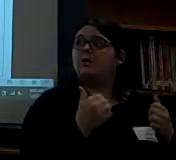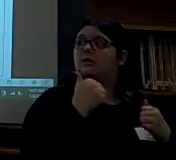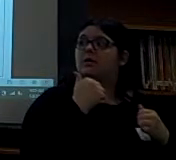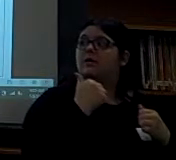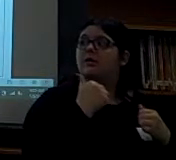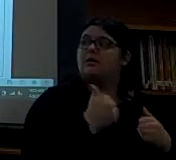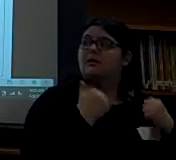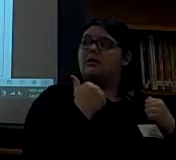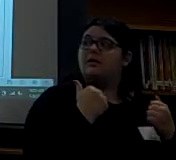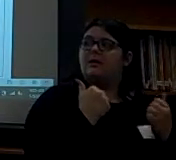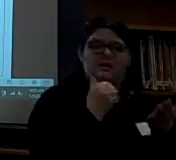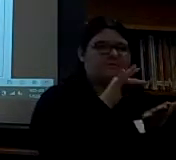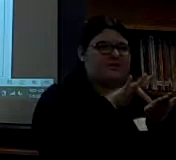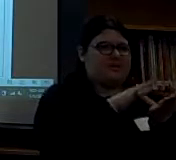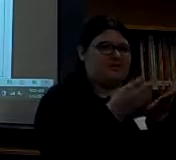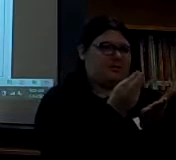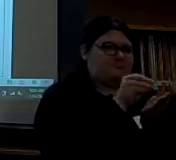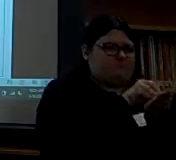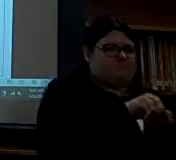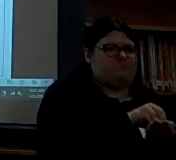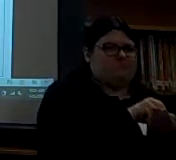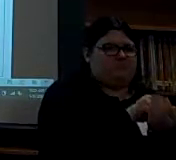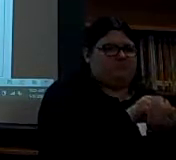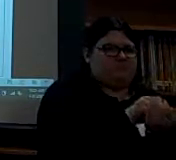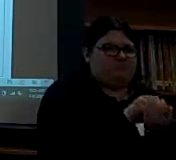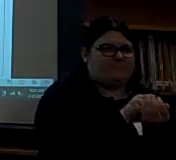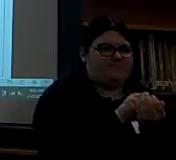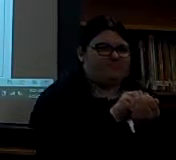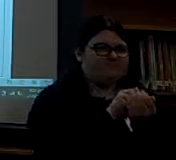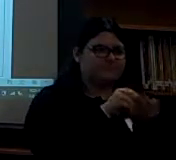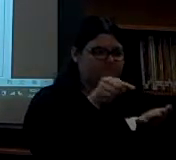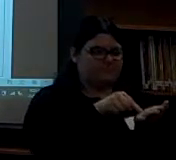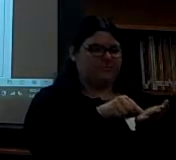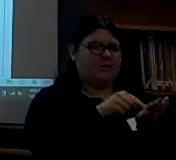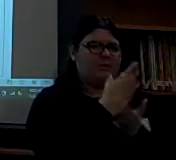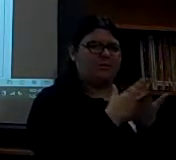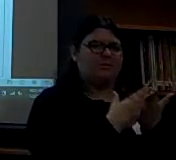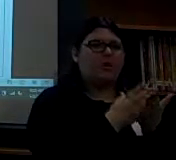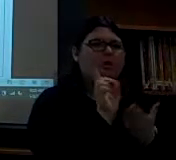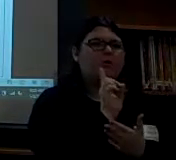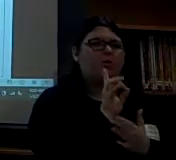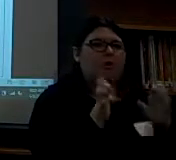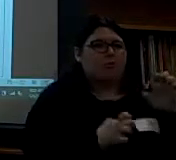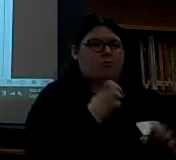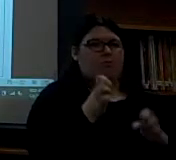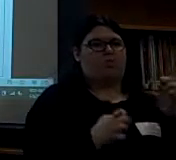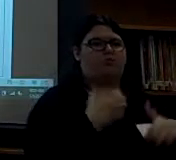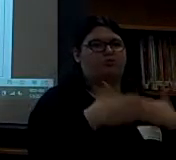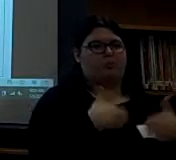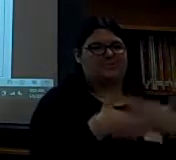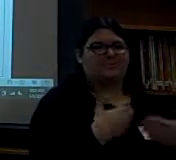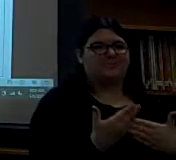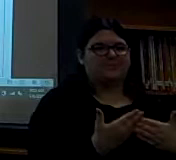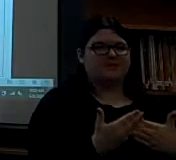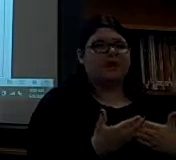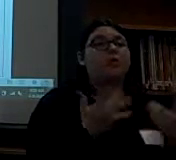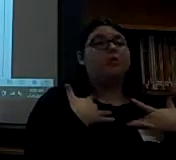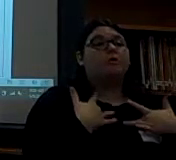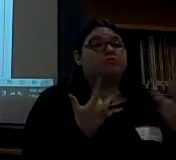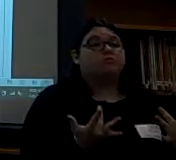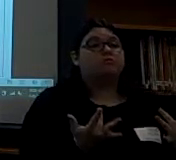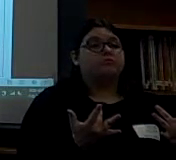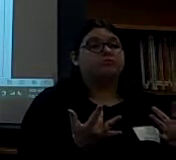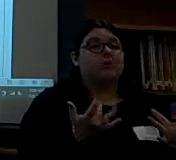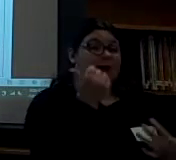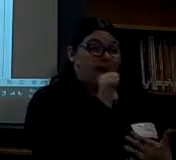tucked in the middle here. This is something called the limbic system. You don't have to remember that. But this part of the brain is where our emotions are processed. And what happens is when we